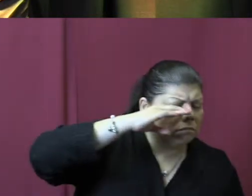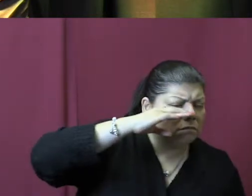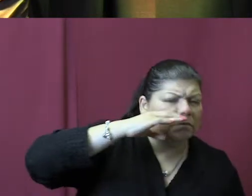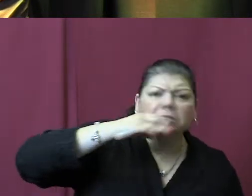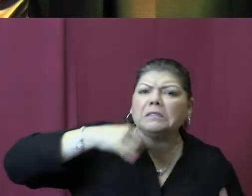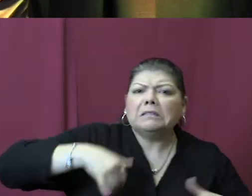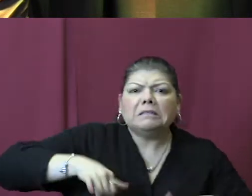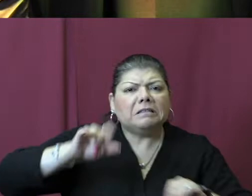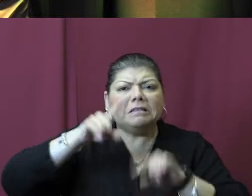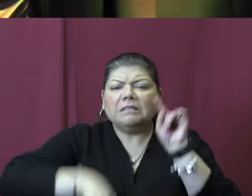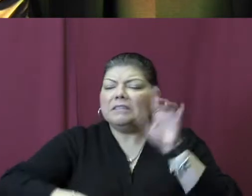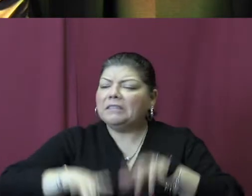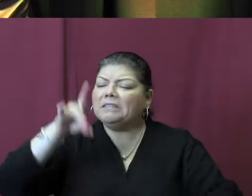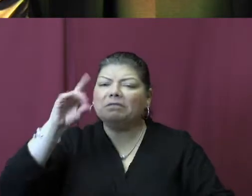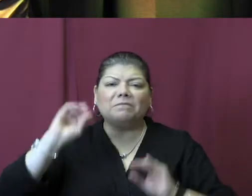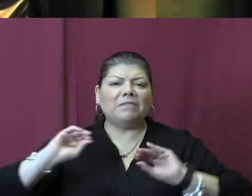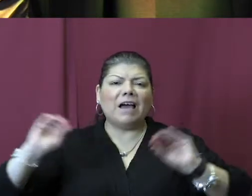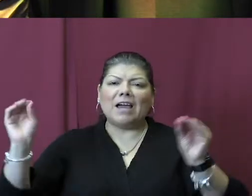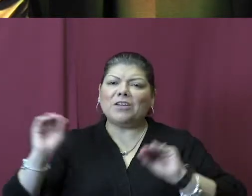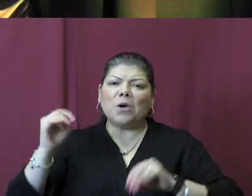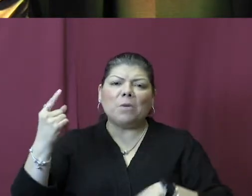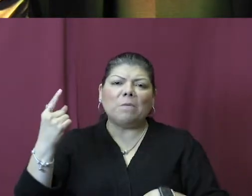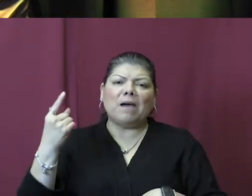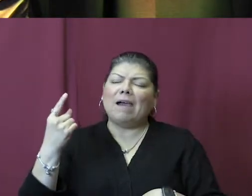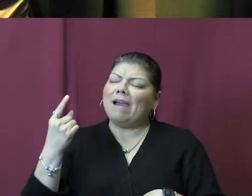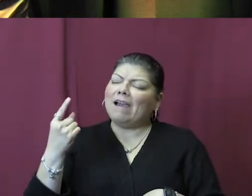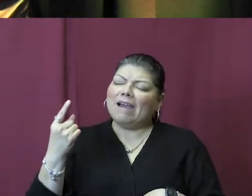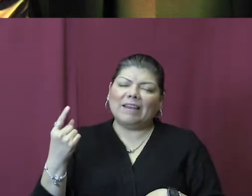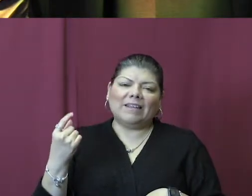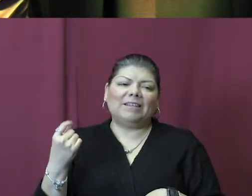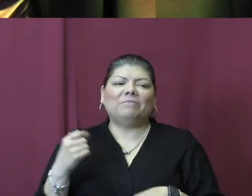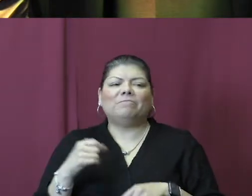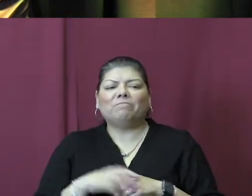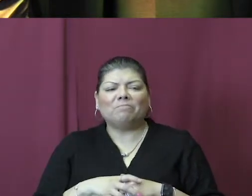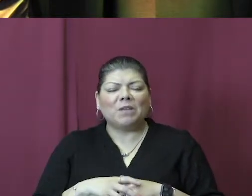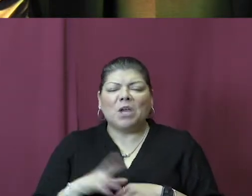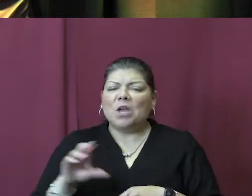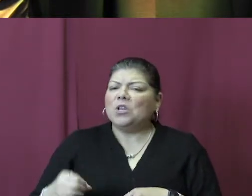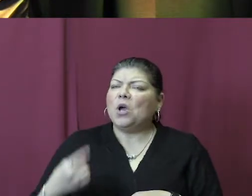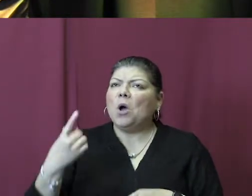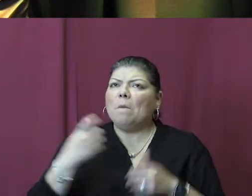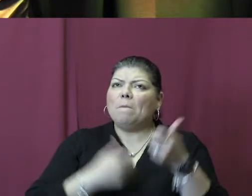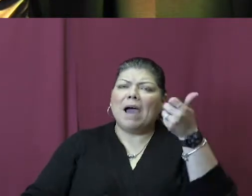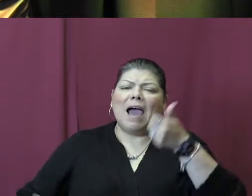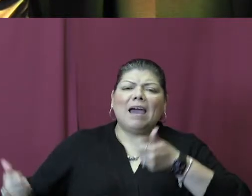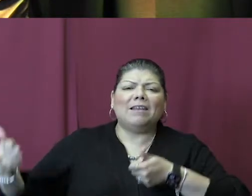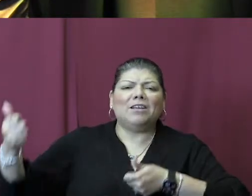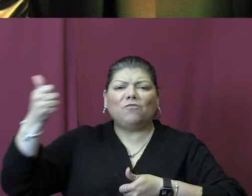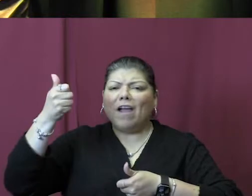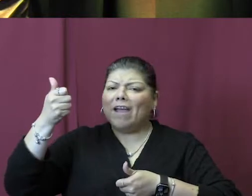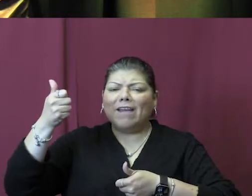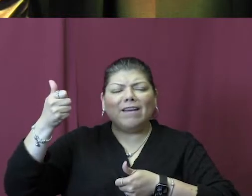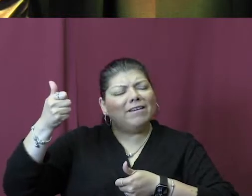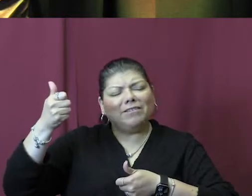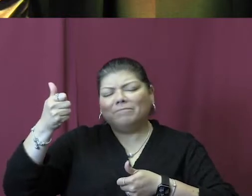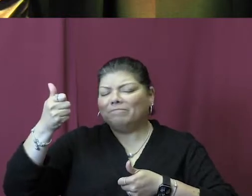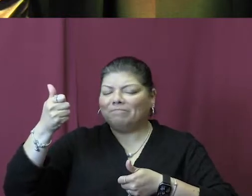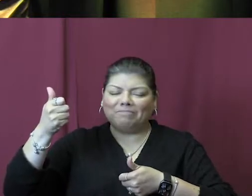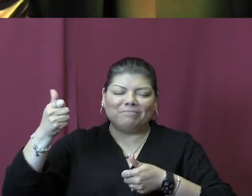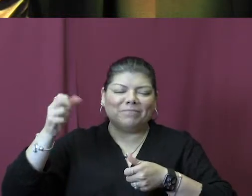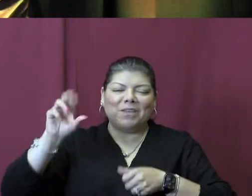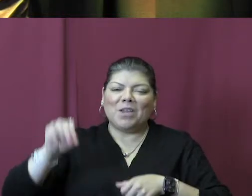low, still couldn't find nobody. Yeah. Nobody greater,